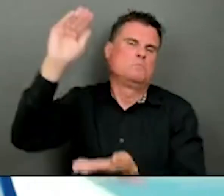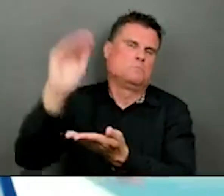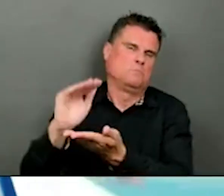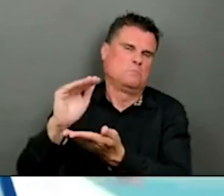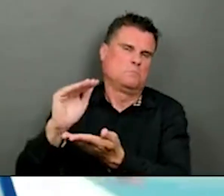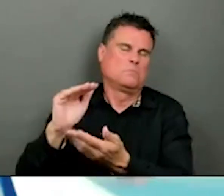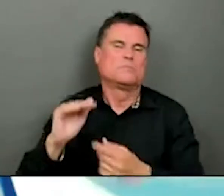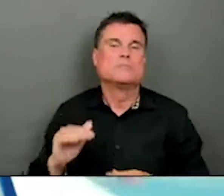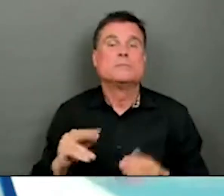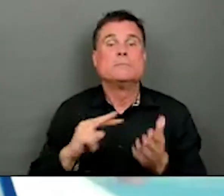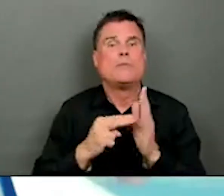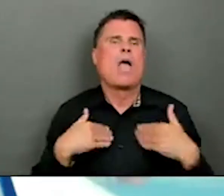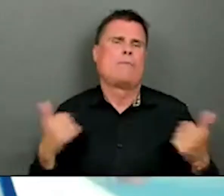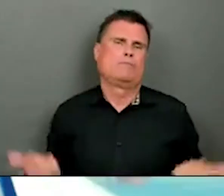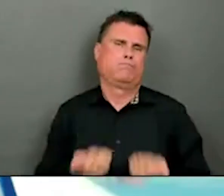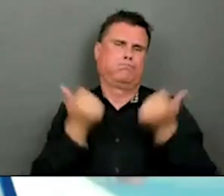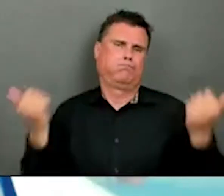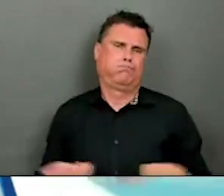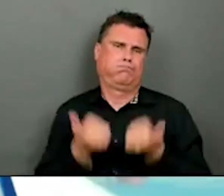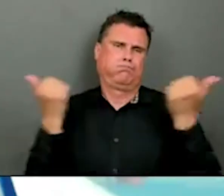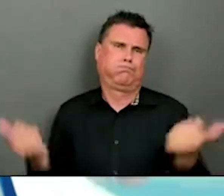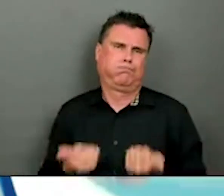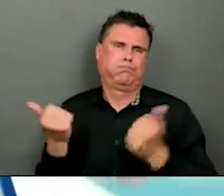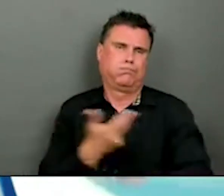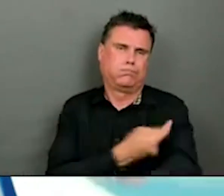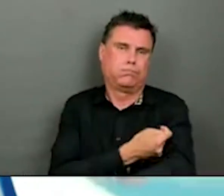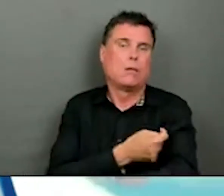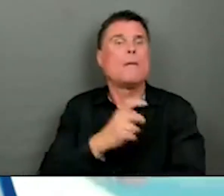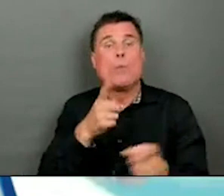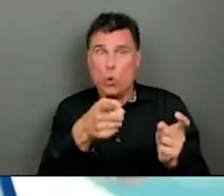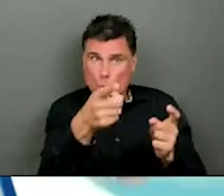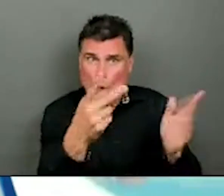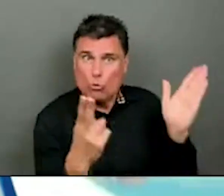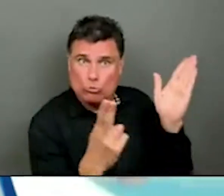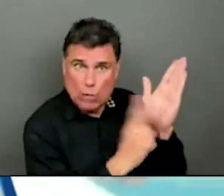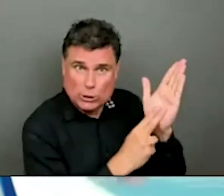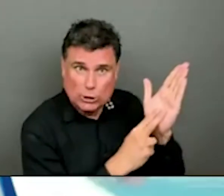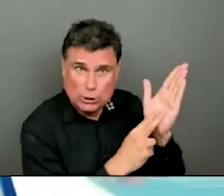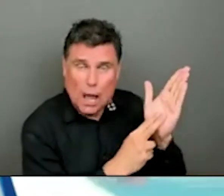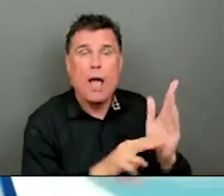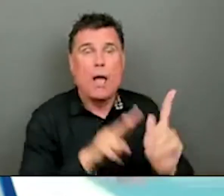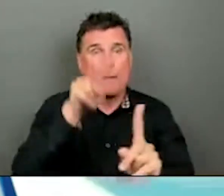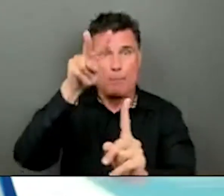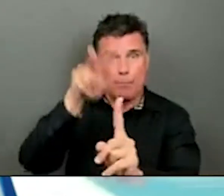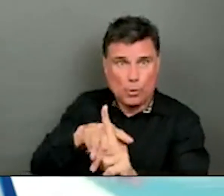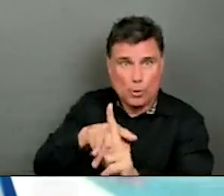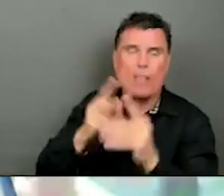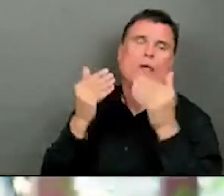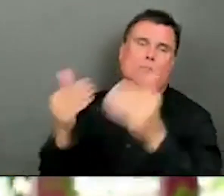key is for everyone to get registered and get vaccinated. Richard, do you have a follow-up?